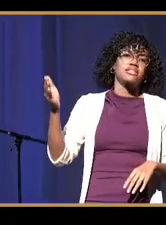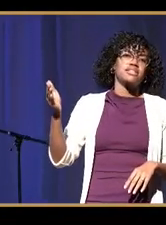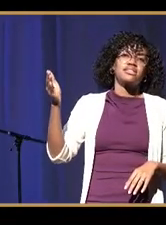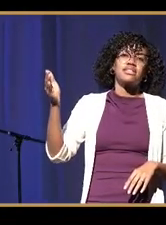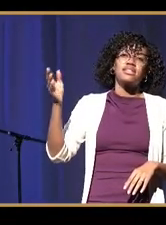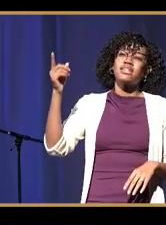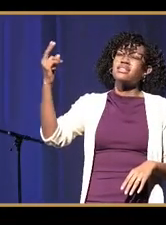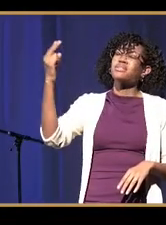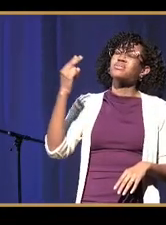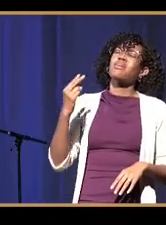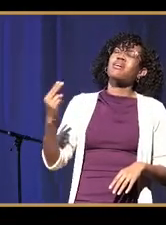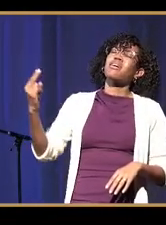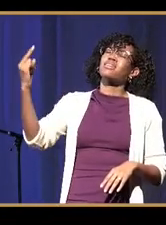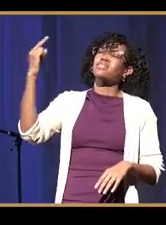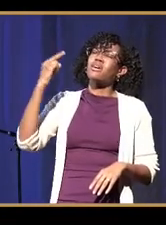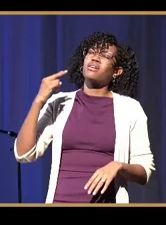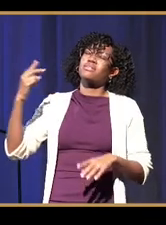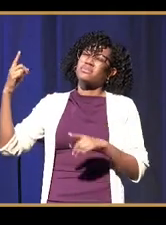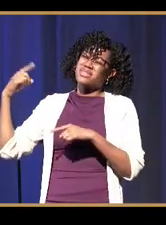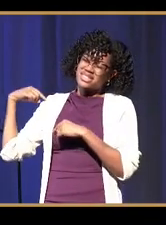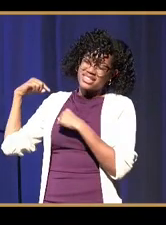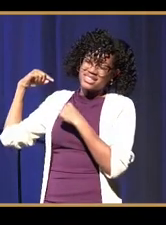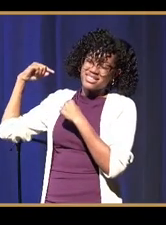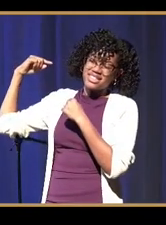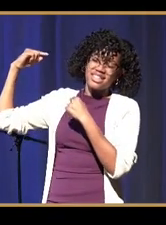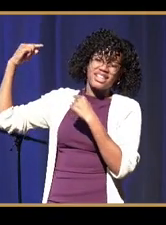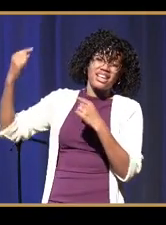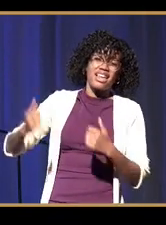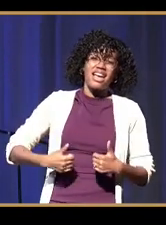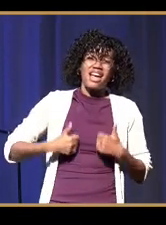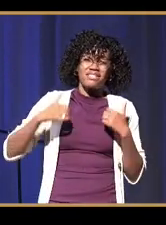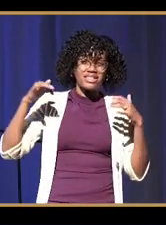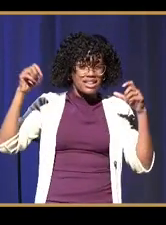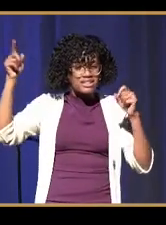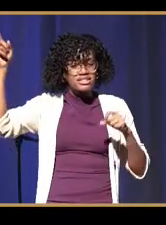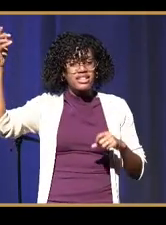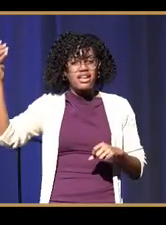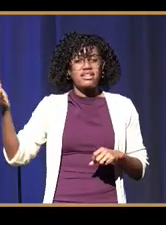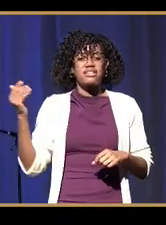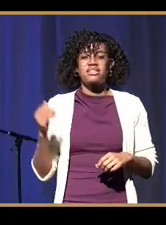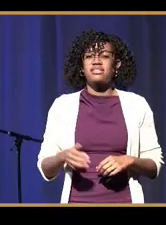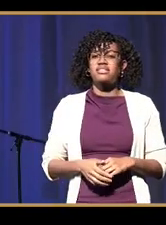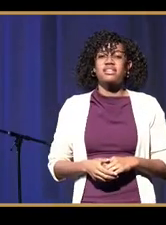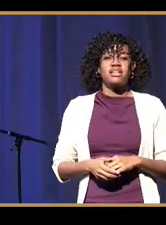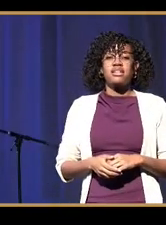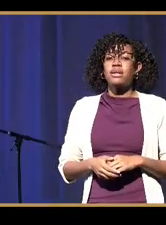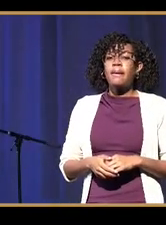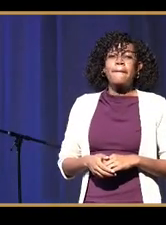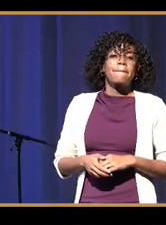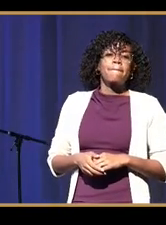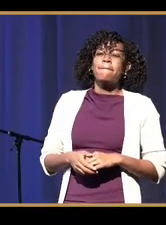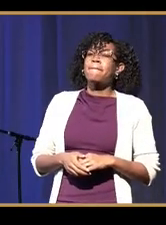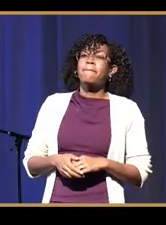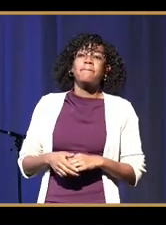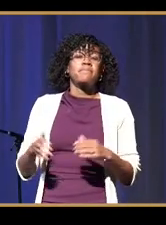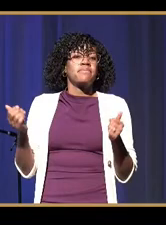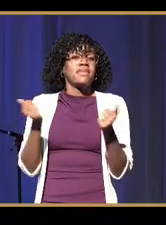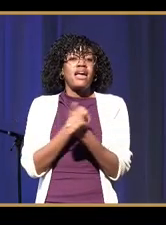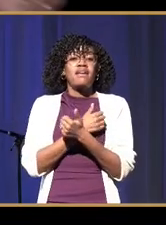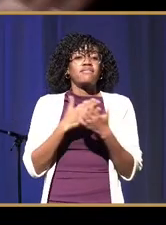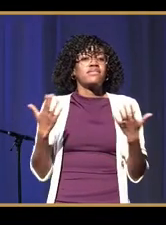he's watched over me all of my life, yes he has. The things I thought I wouldn't get